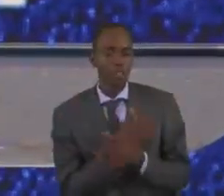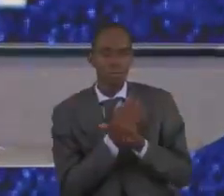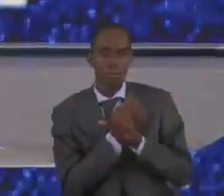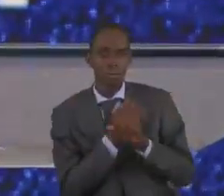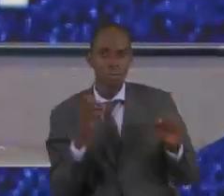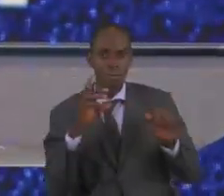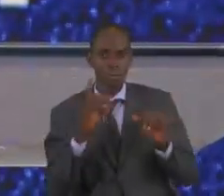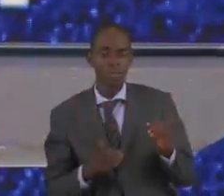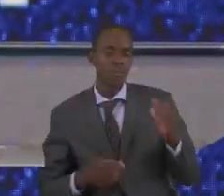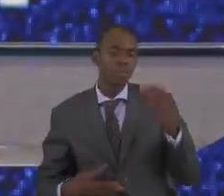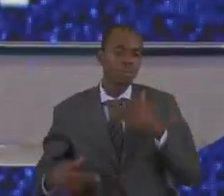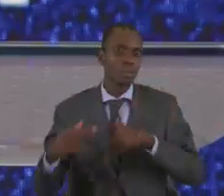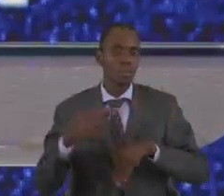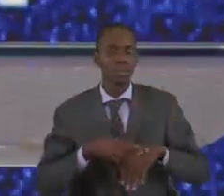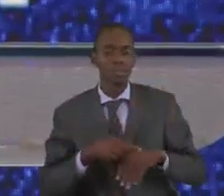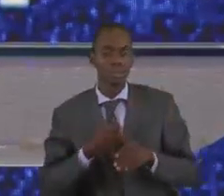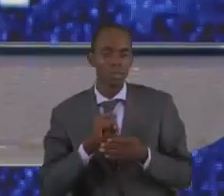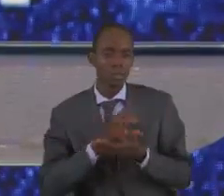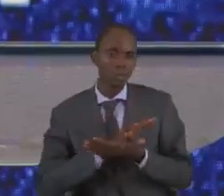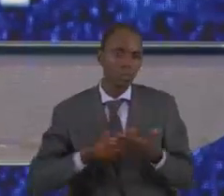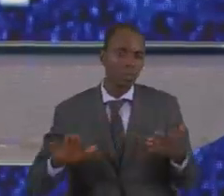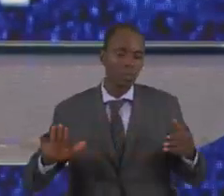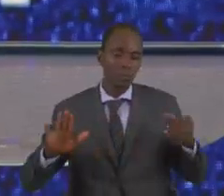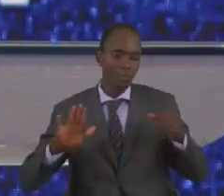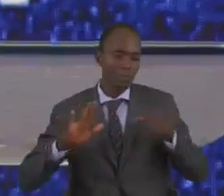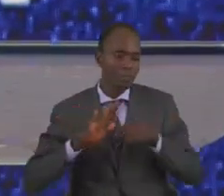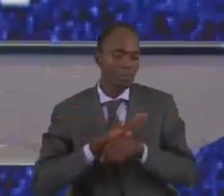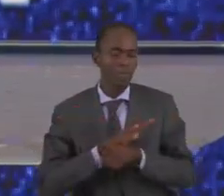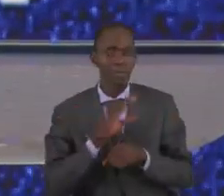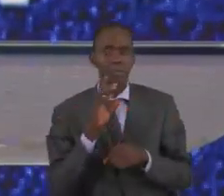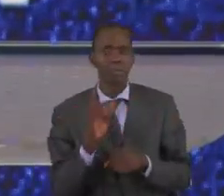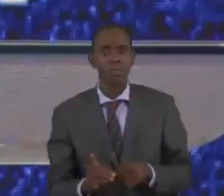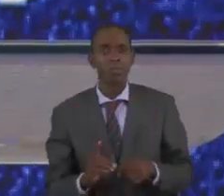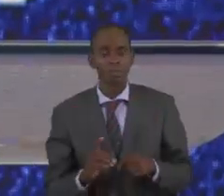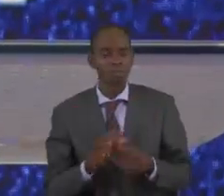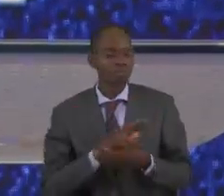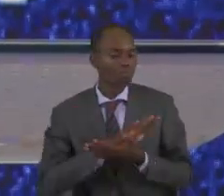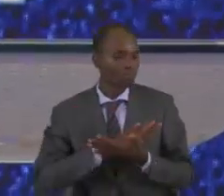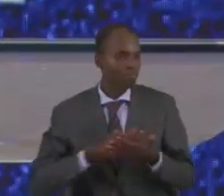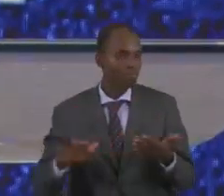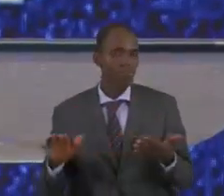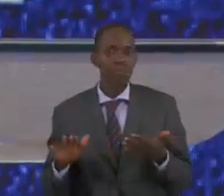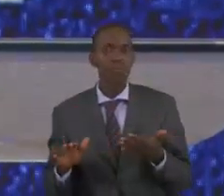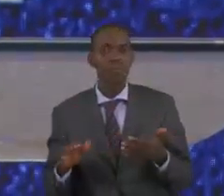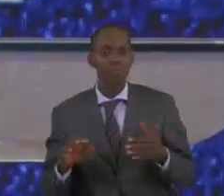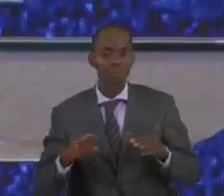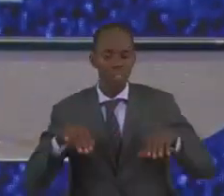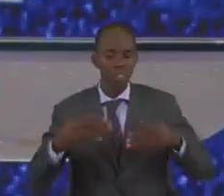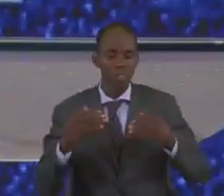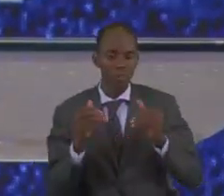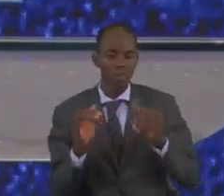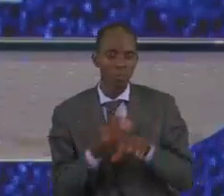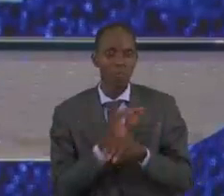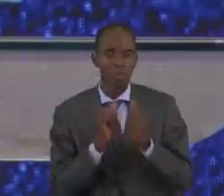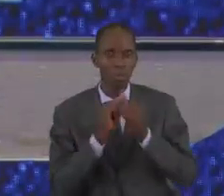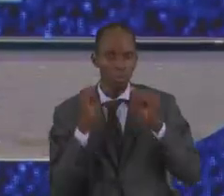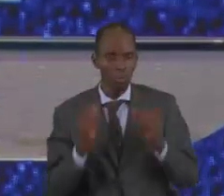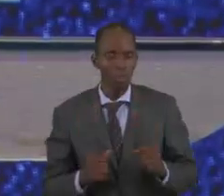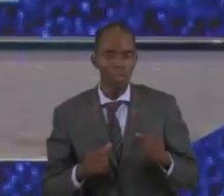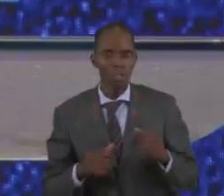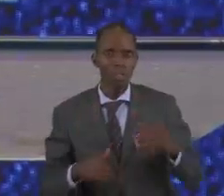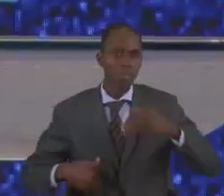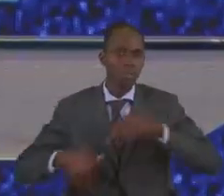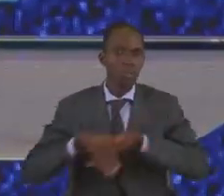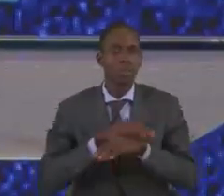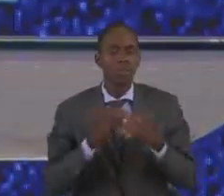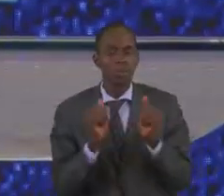strengthened, sanctified, filled, saturated, empowered, enveloped by the